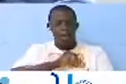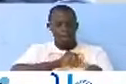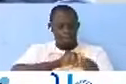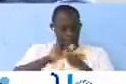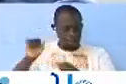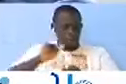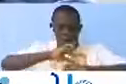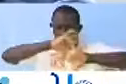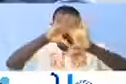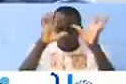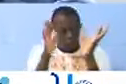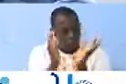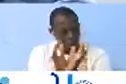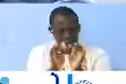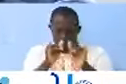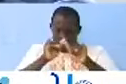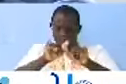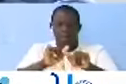Tell all of them to stay.